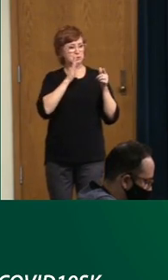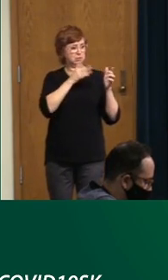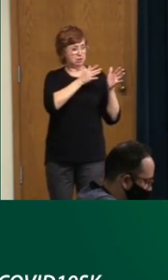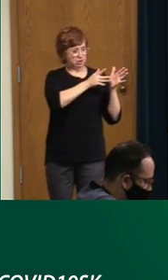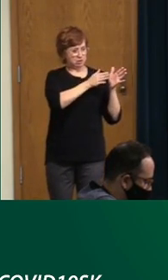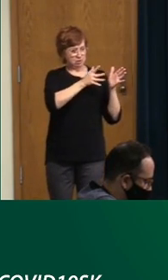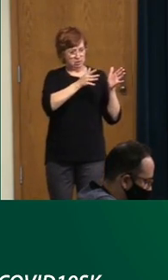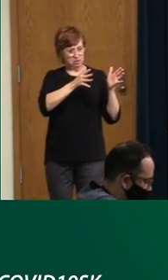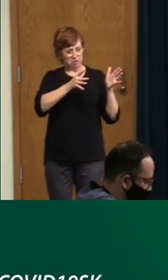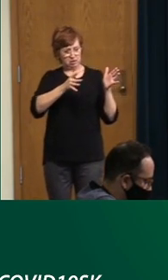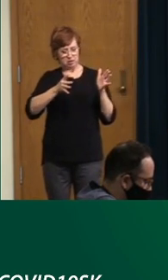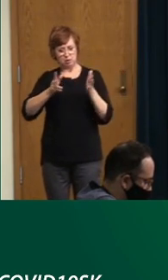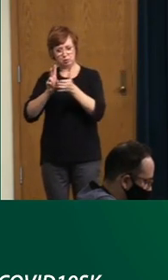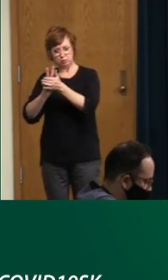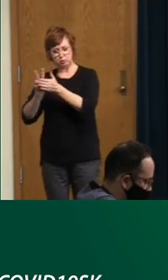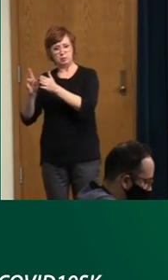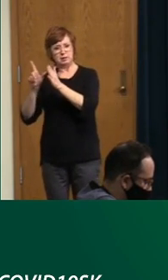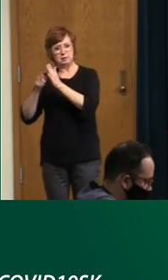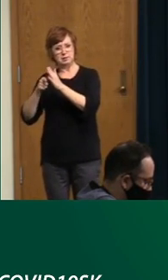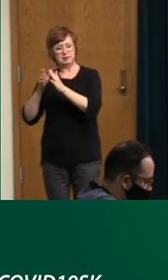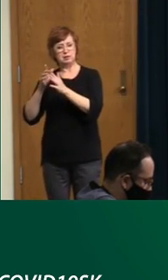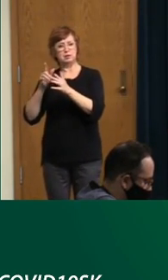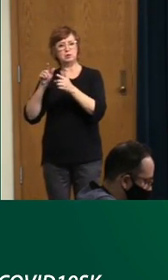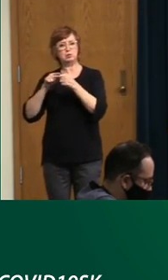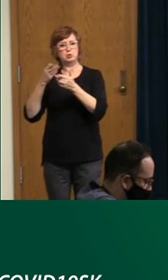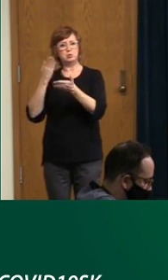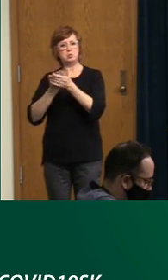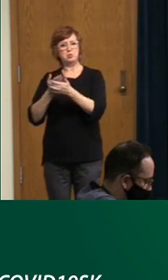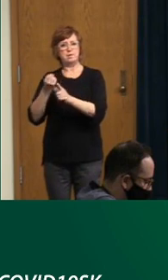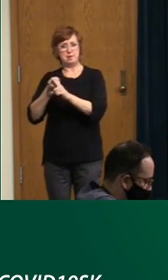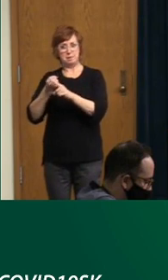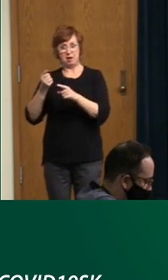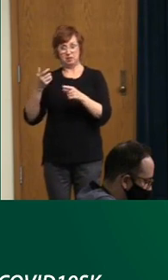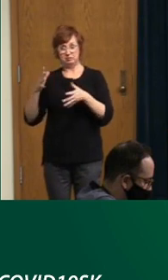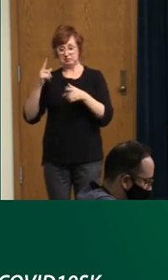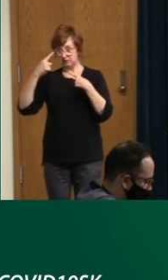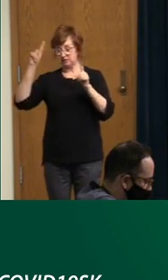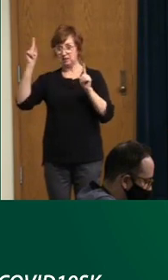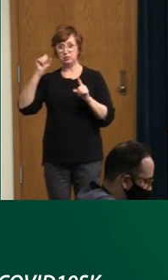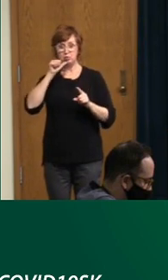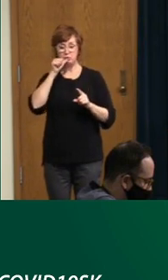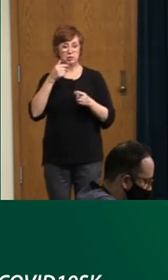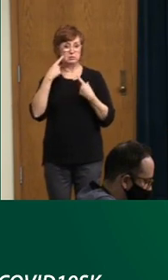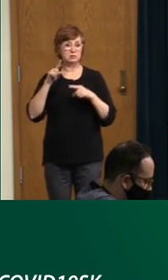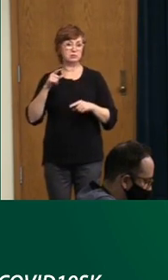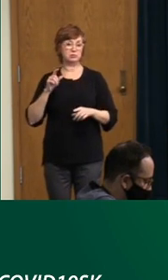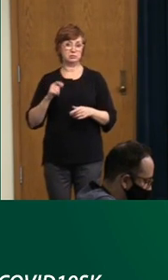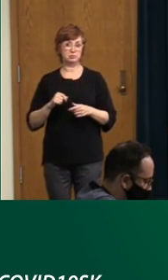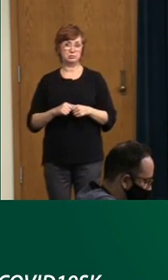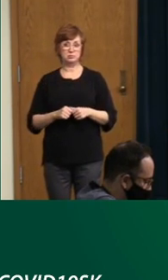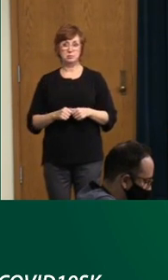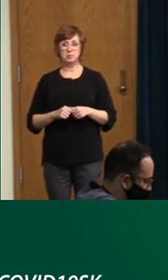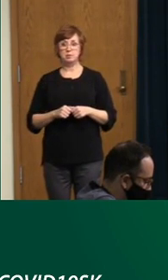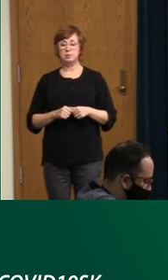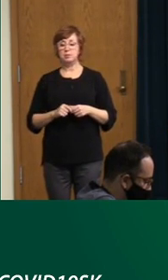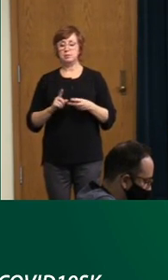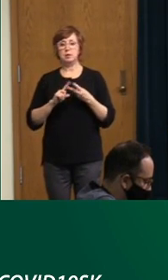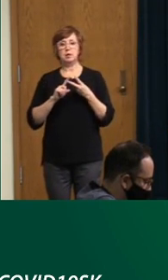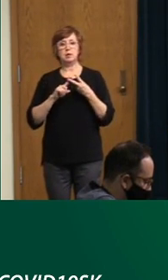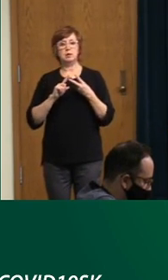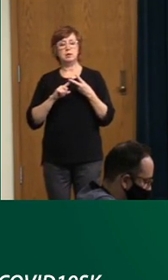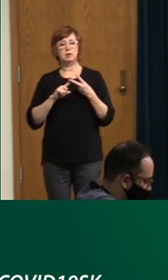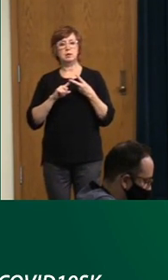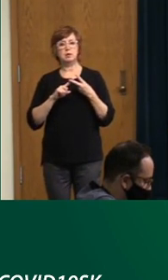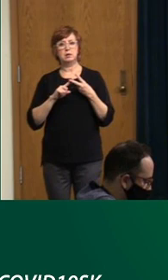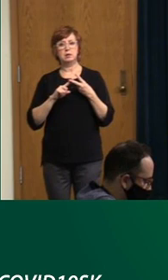numbers, because we're catching numbers in people that were infected a few days ago. So we want to make sure that those numbers that are going